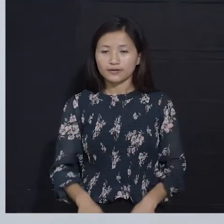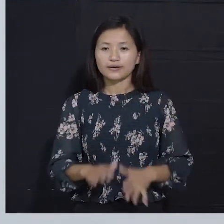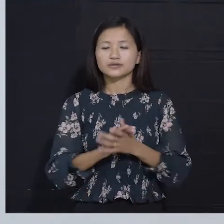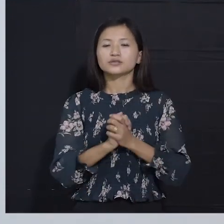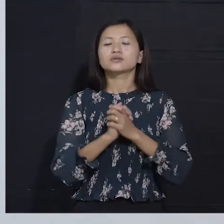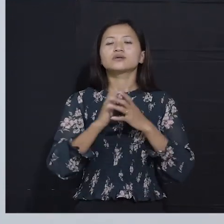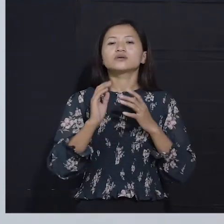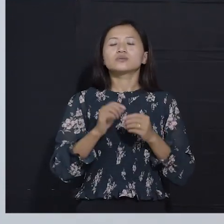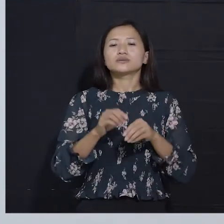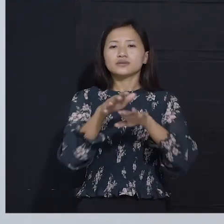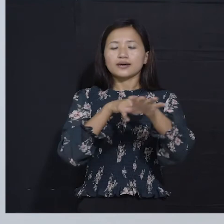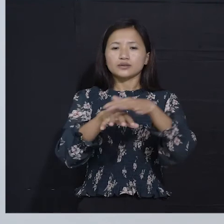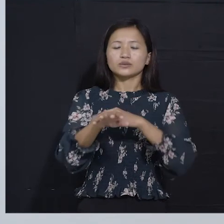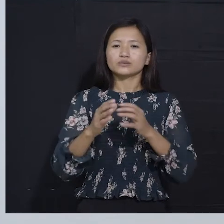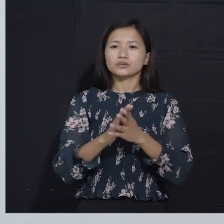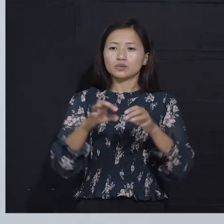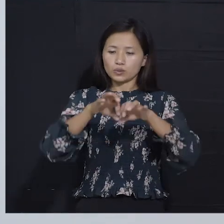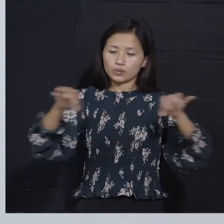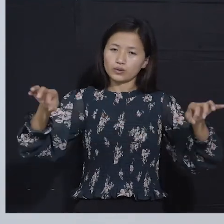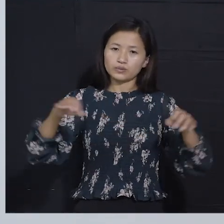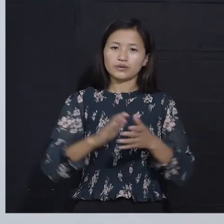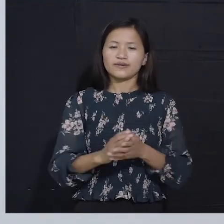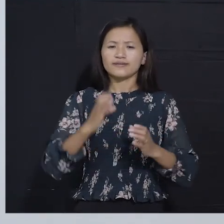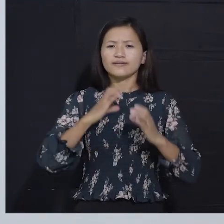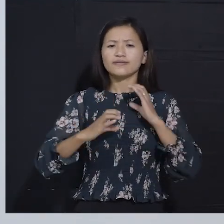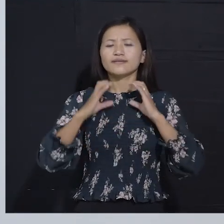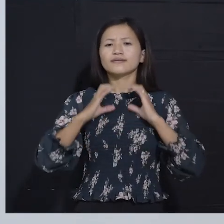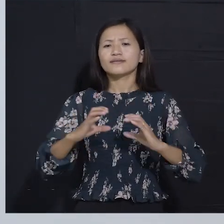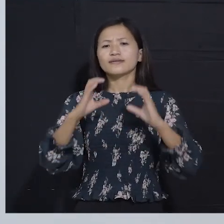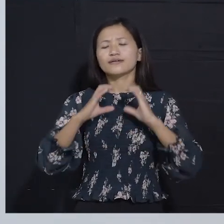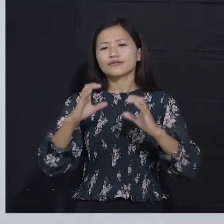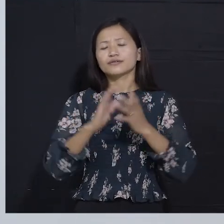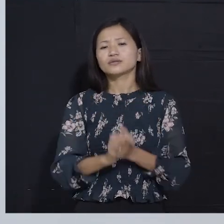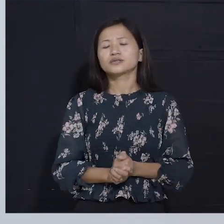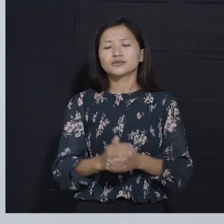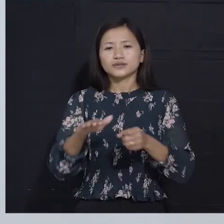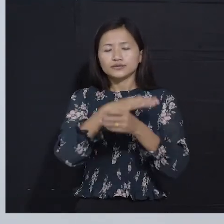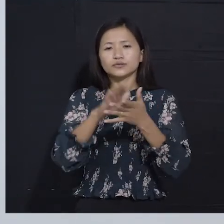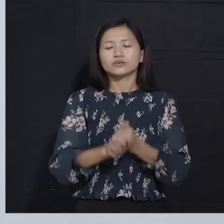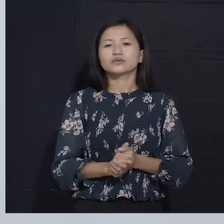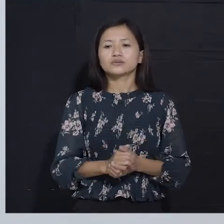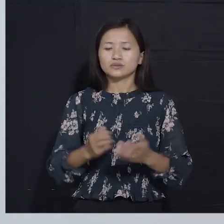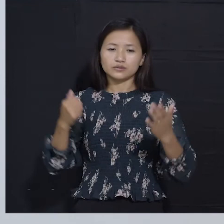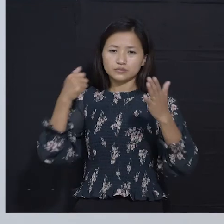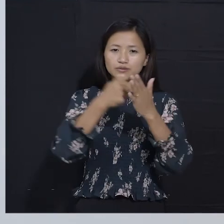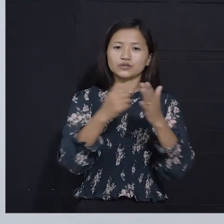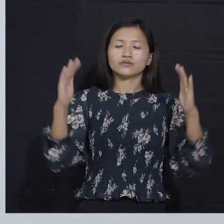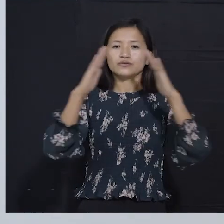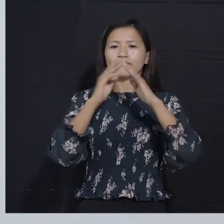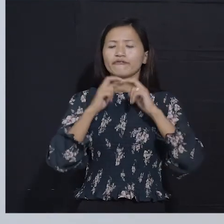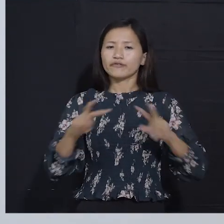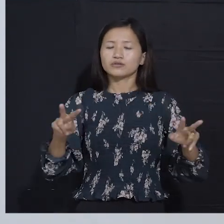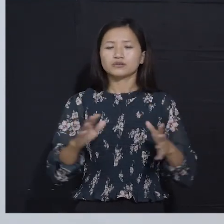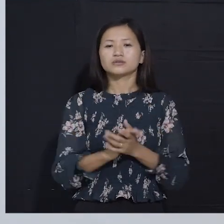the animal with the rope carefully tied, and then he was wishing that he will reach home very soon,